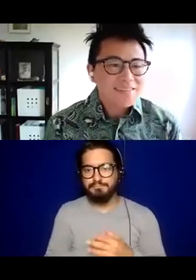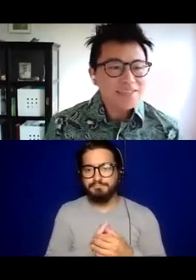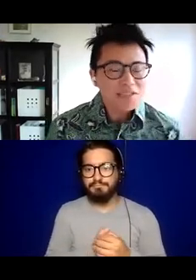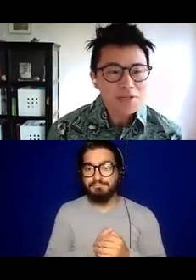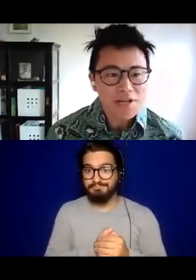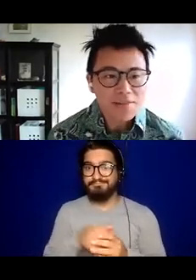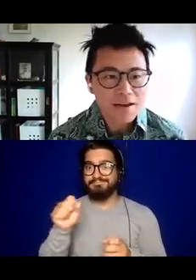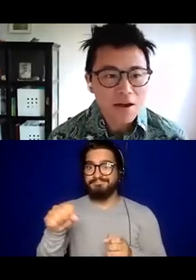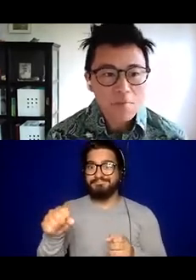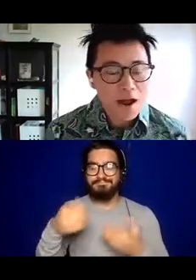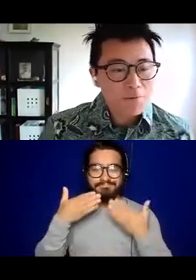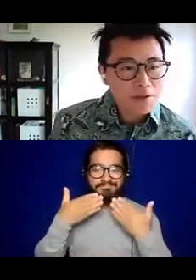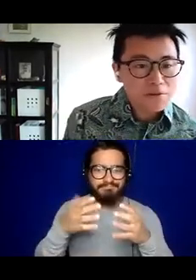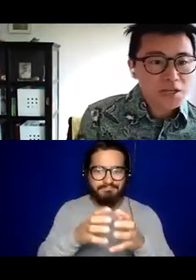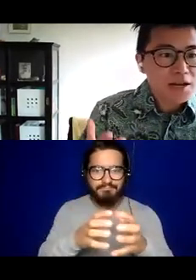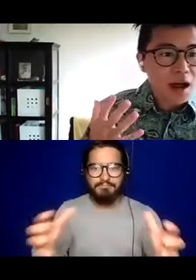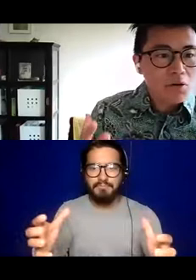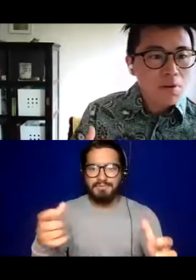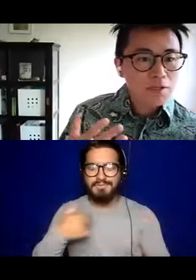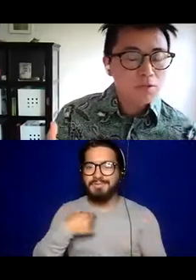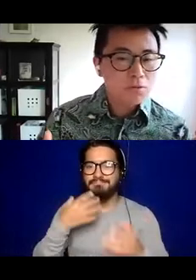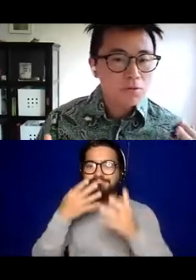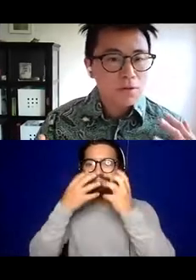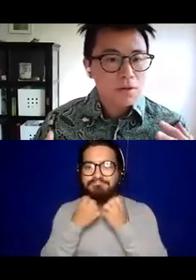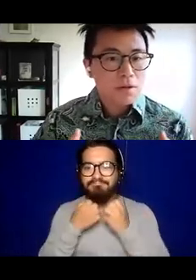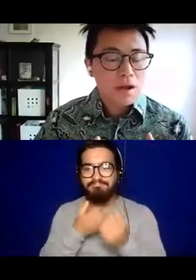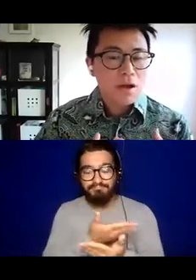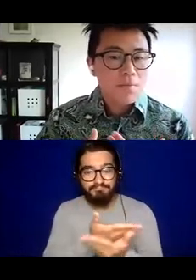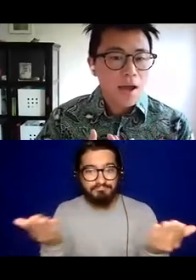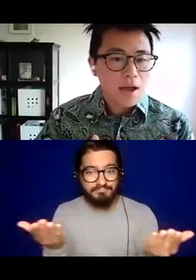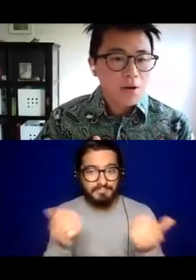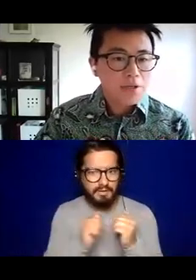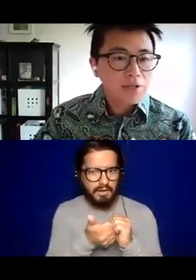Yeah, thanks so much. I really appreciate how much